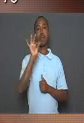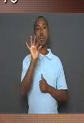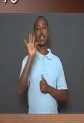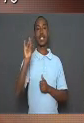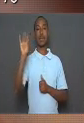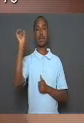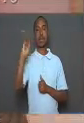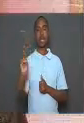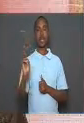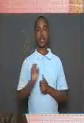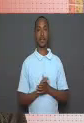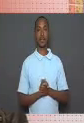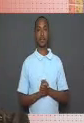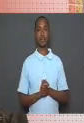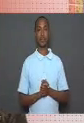87.7%.